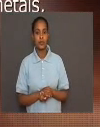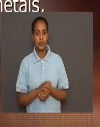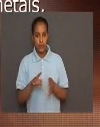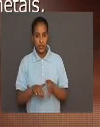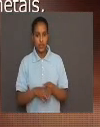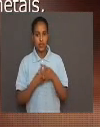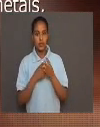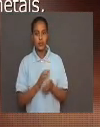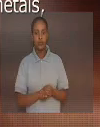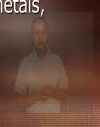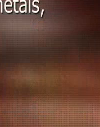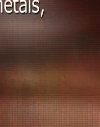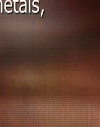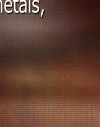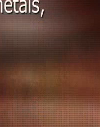Begin.